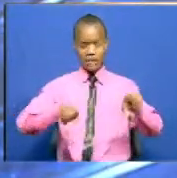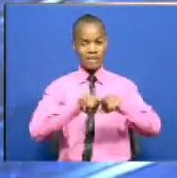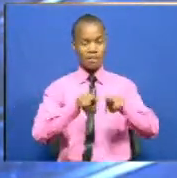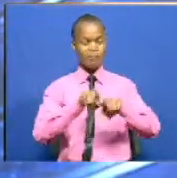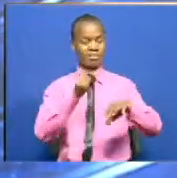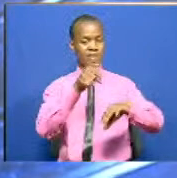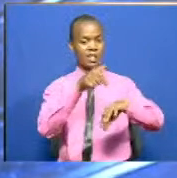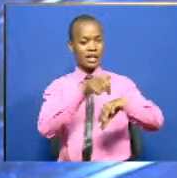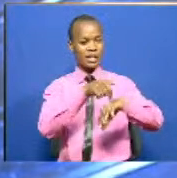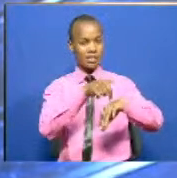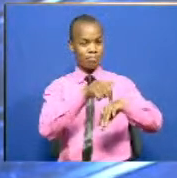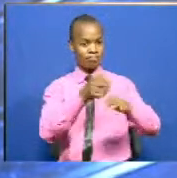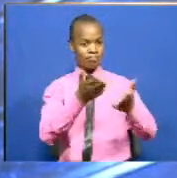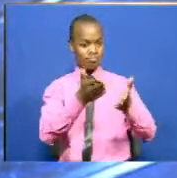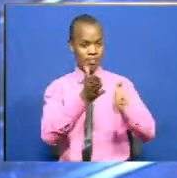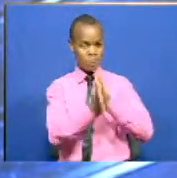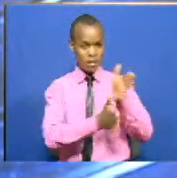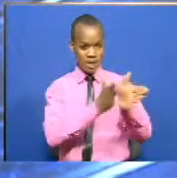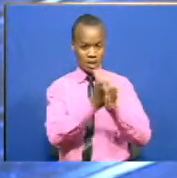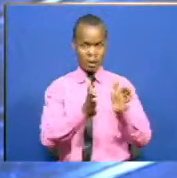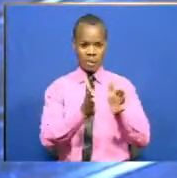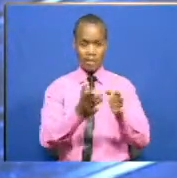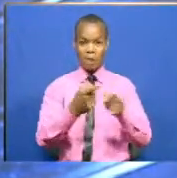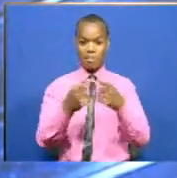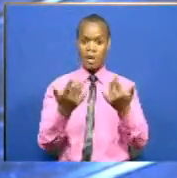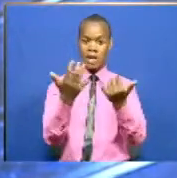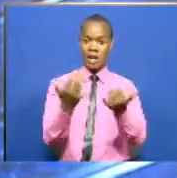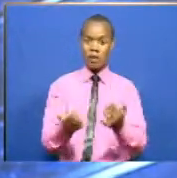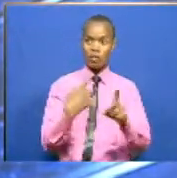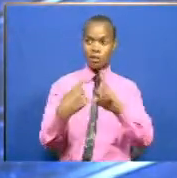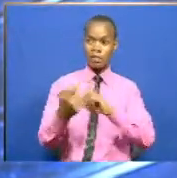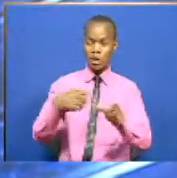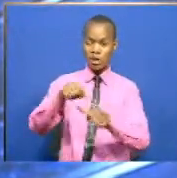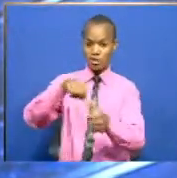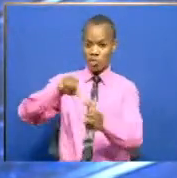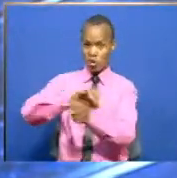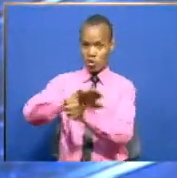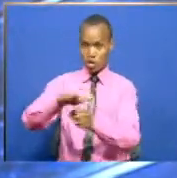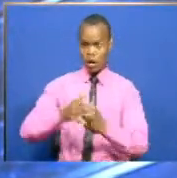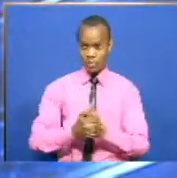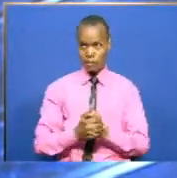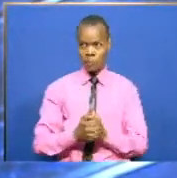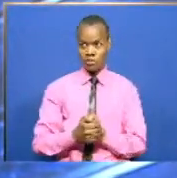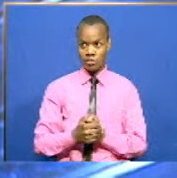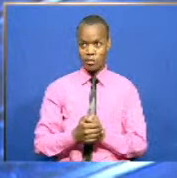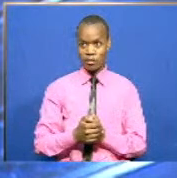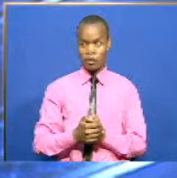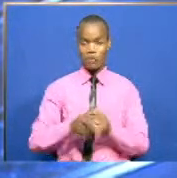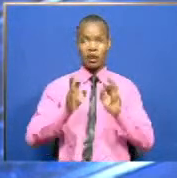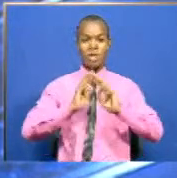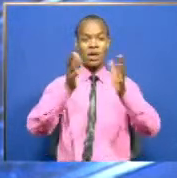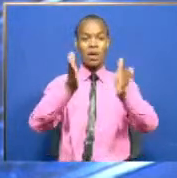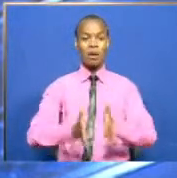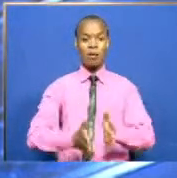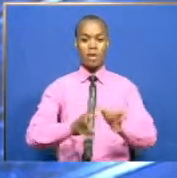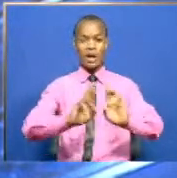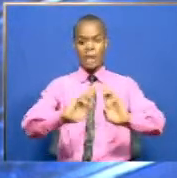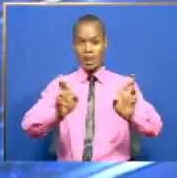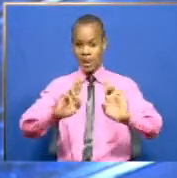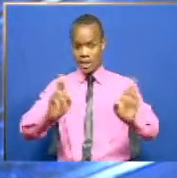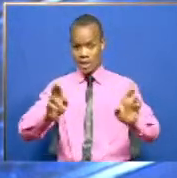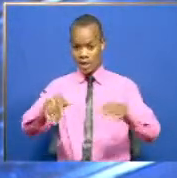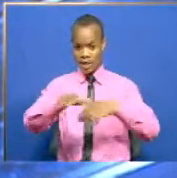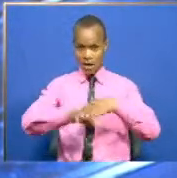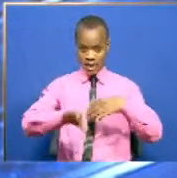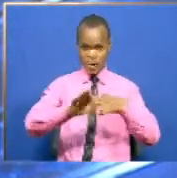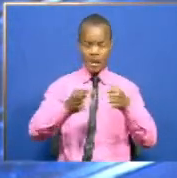the occasion. But for now, let's speak about COVID-19. Irene Muchuma Udemi is standing by from Kibra constituency,